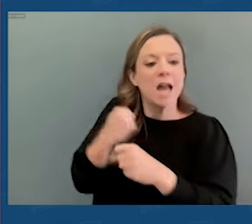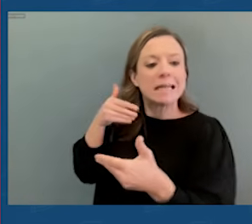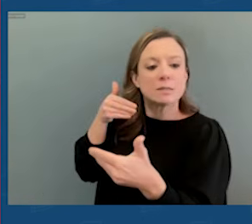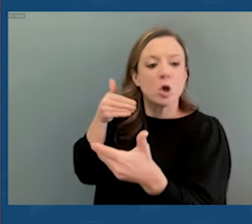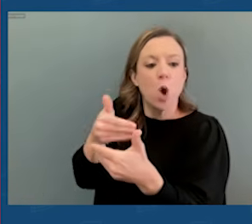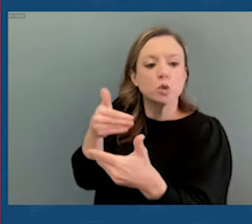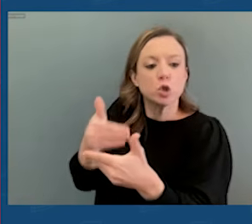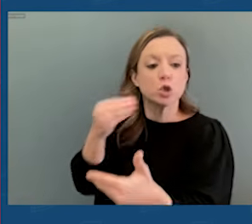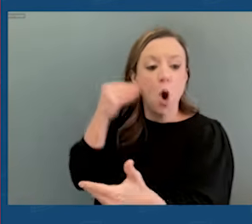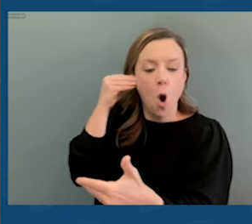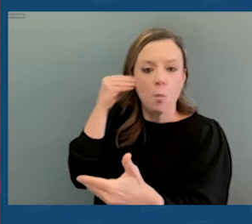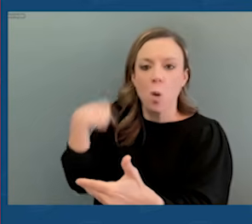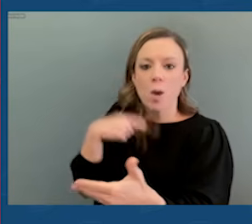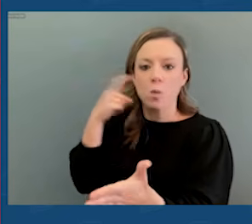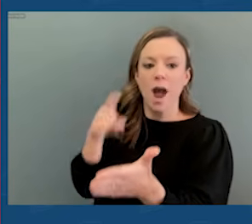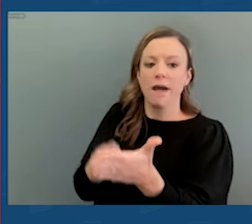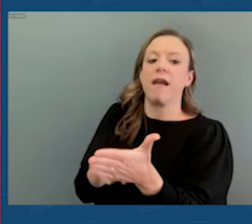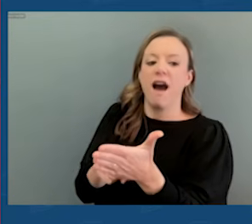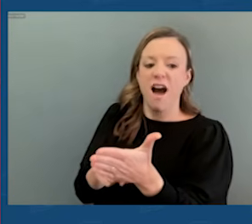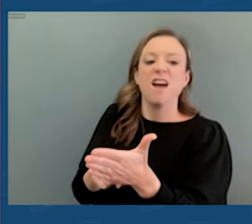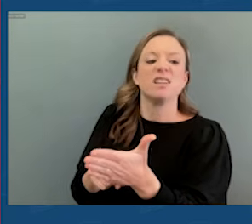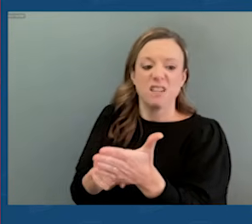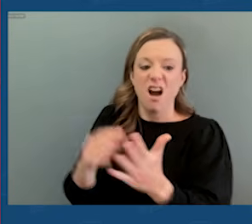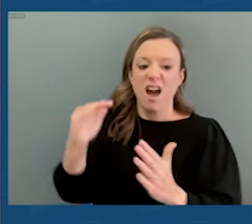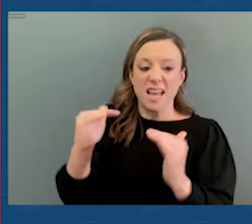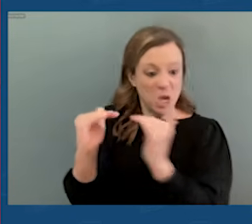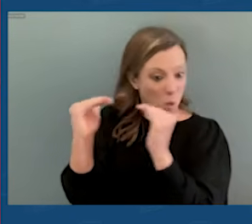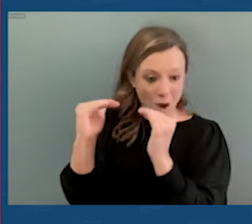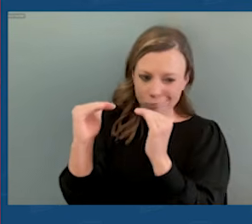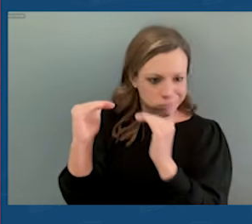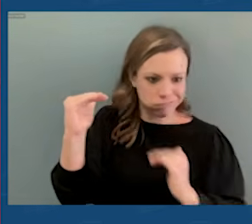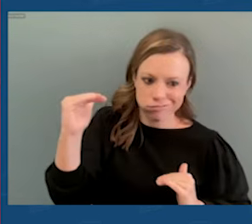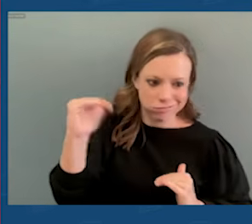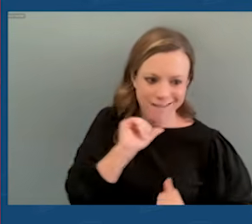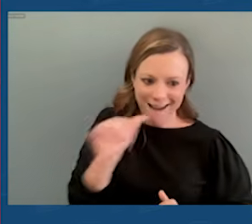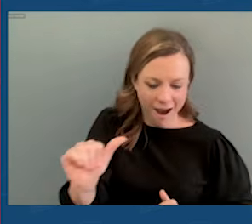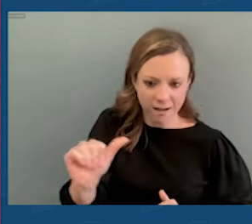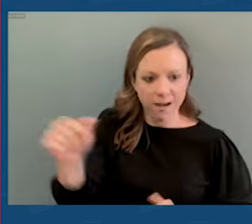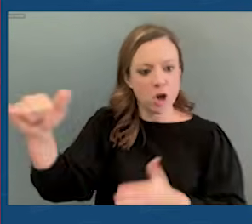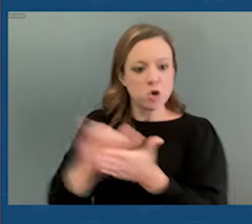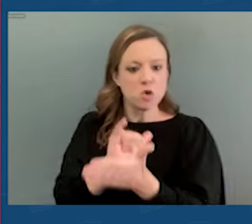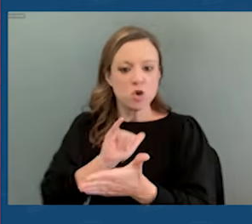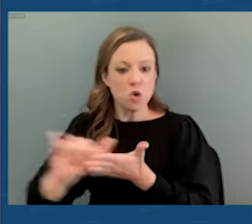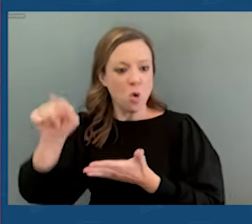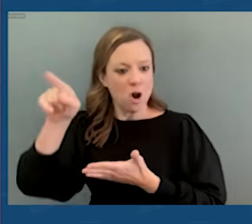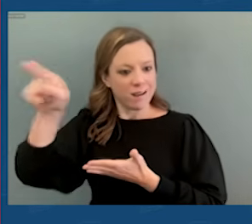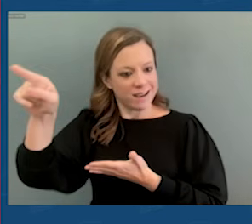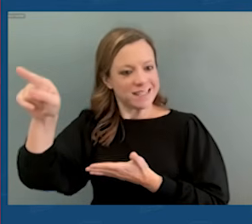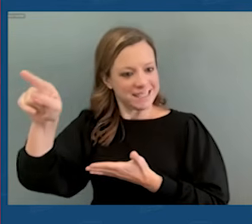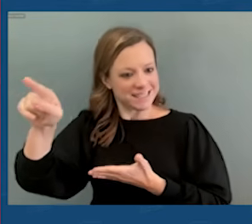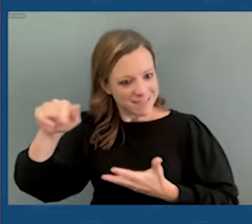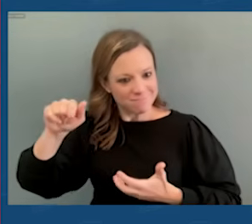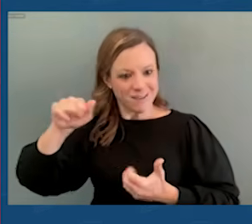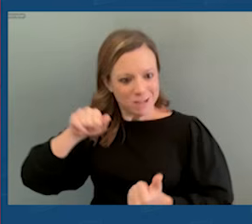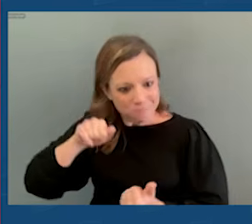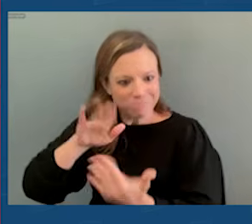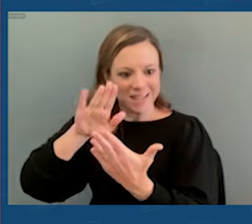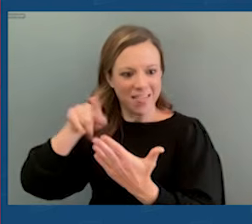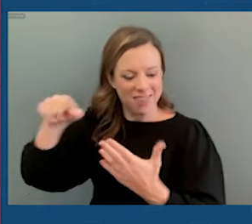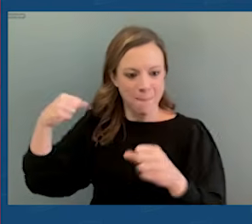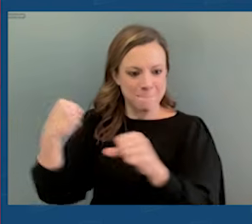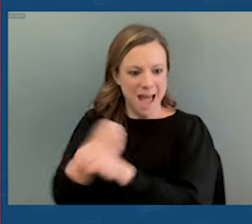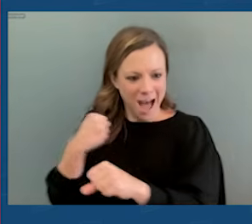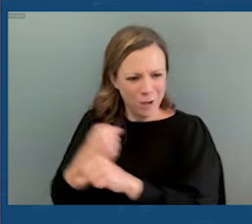quote. By recognizing the need for reparations, New York is taking on that battle much closer to home, acknowledging the truth that has